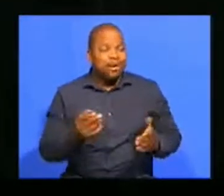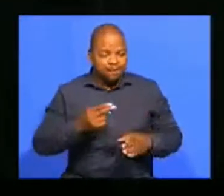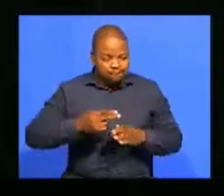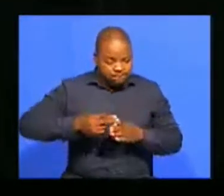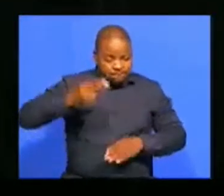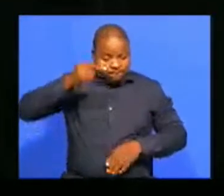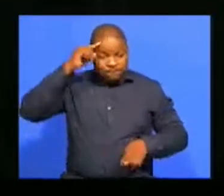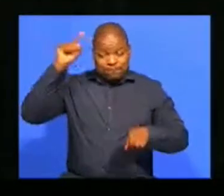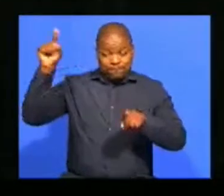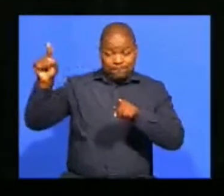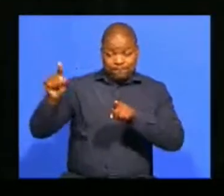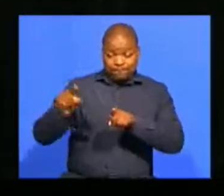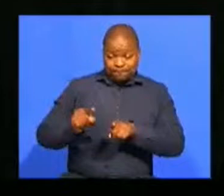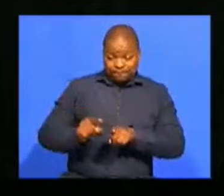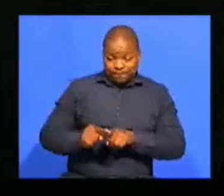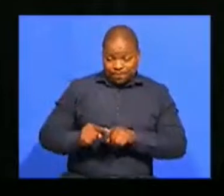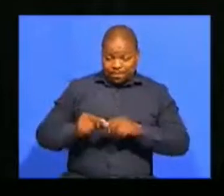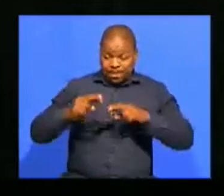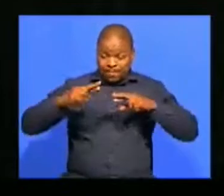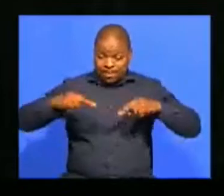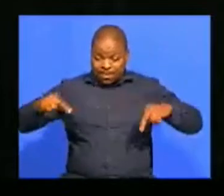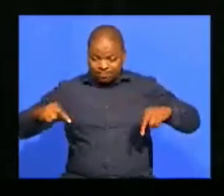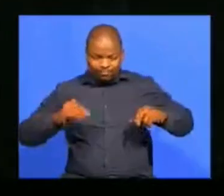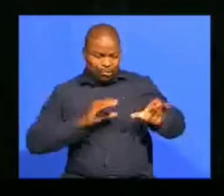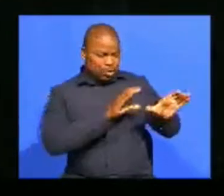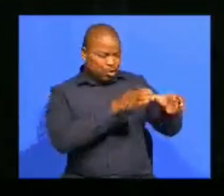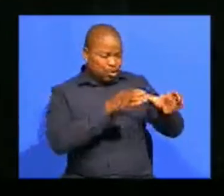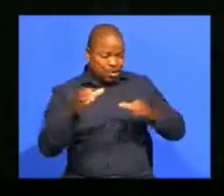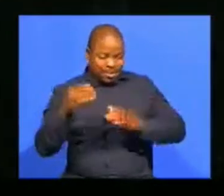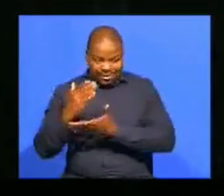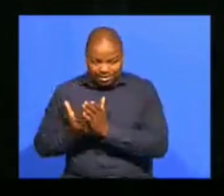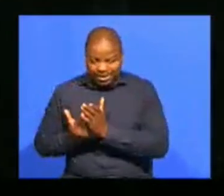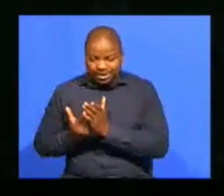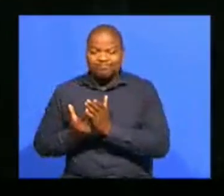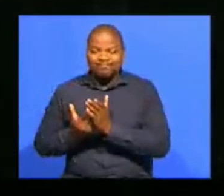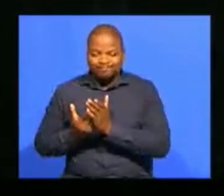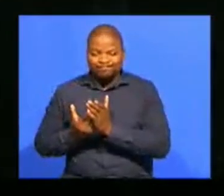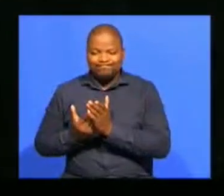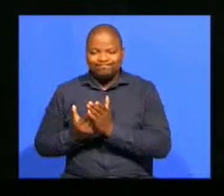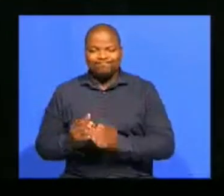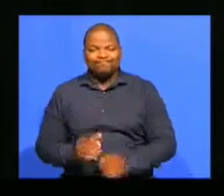finalize the agreement with respect to researchers in other fields that might be applicable.